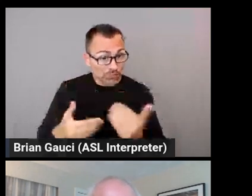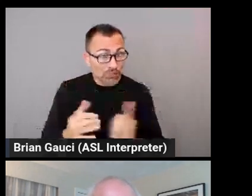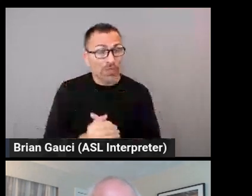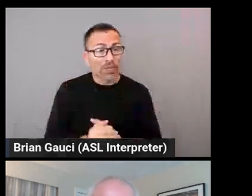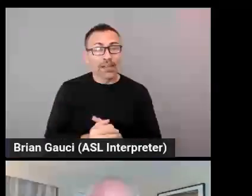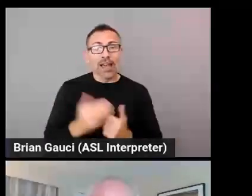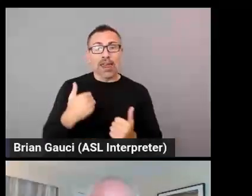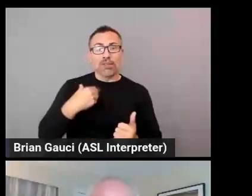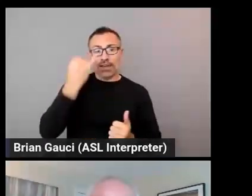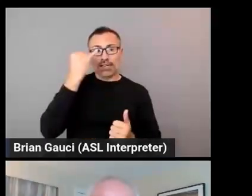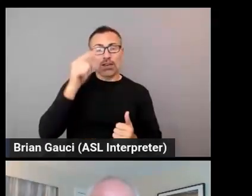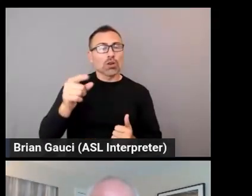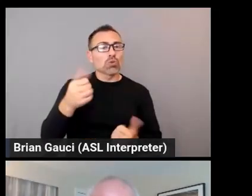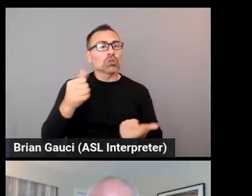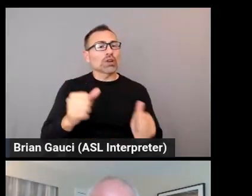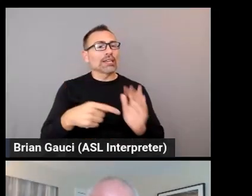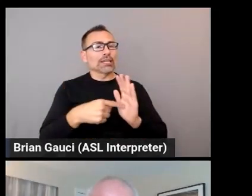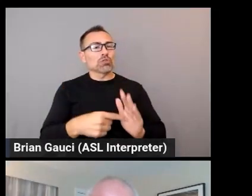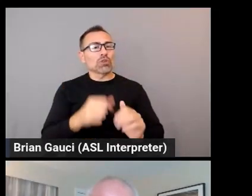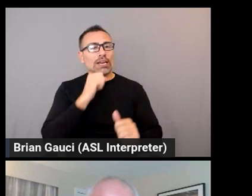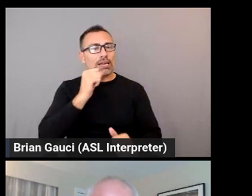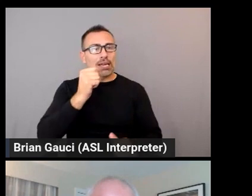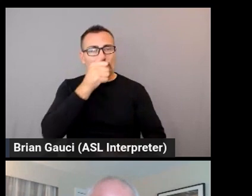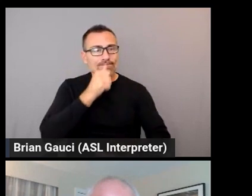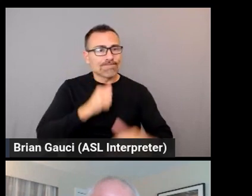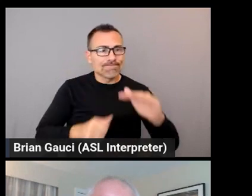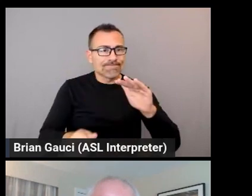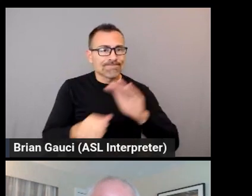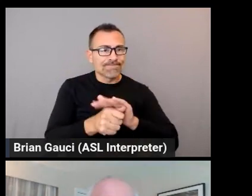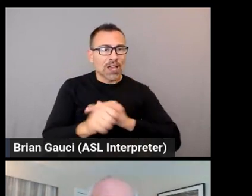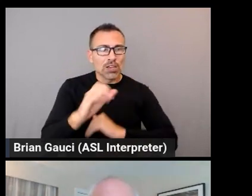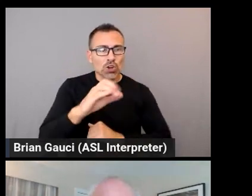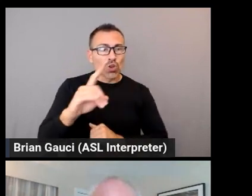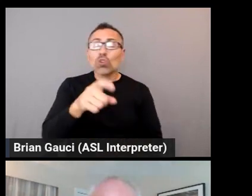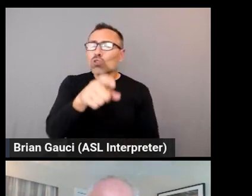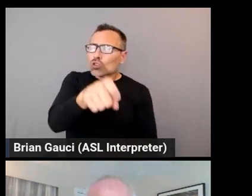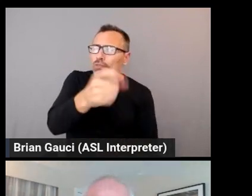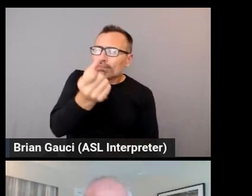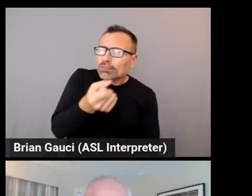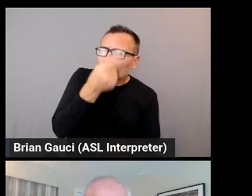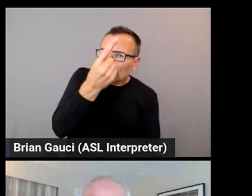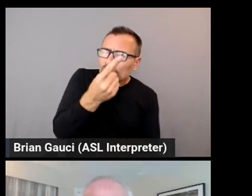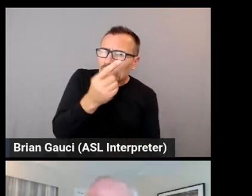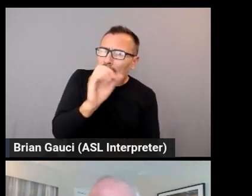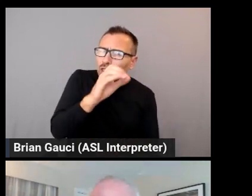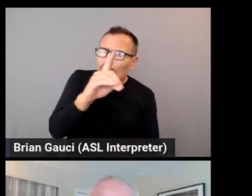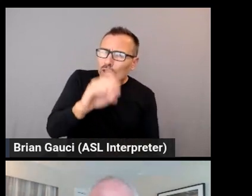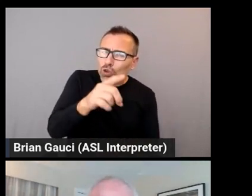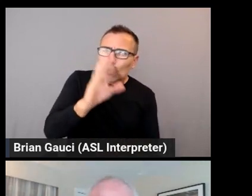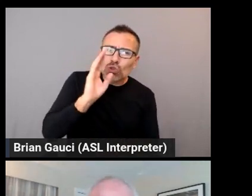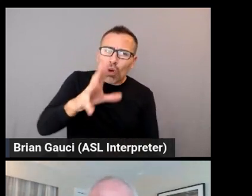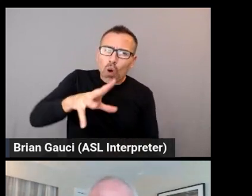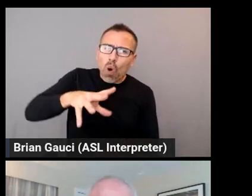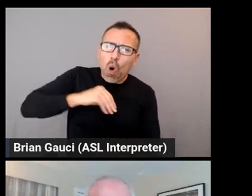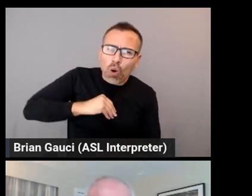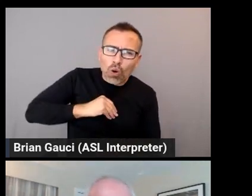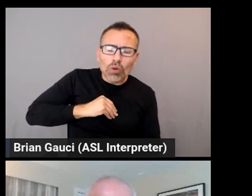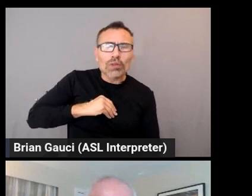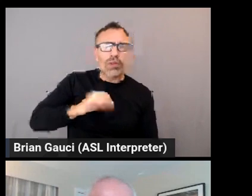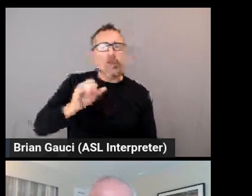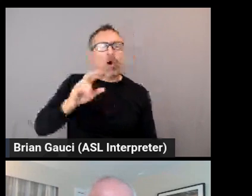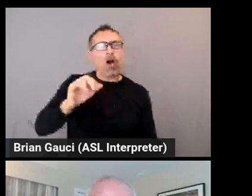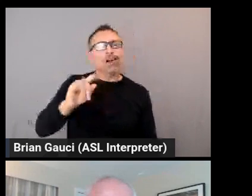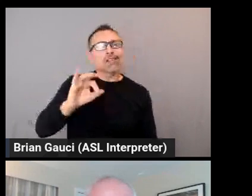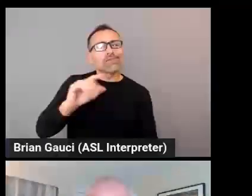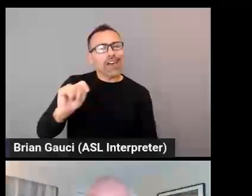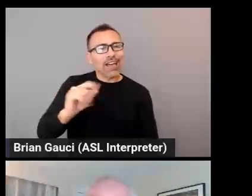demonstrate and not hide the template code, because you should understand what's going on. You're going to own this artifact and own the sort of operations of this application. But